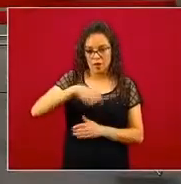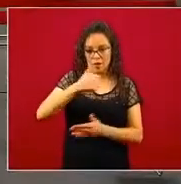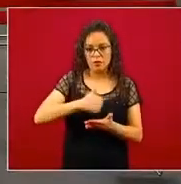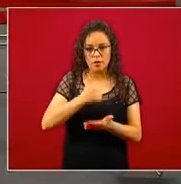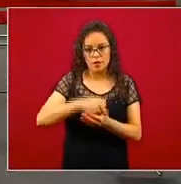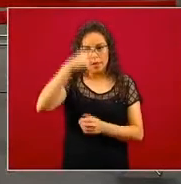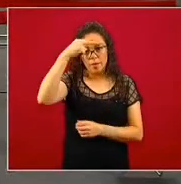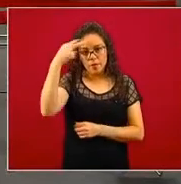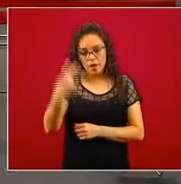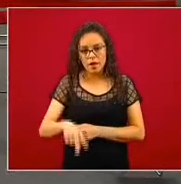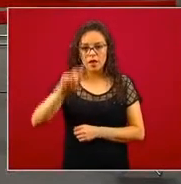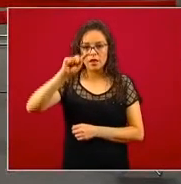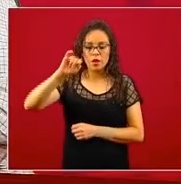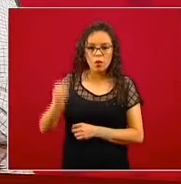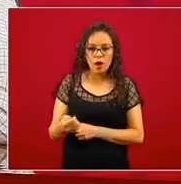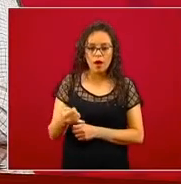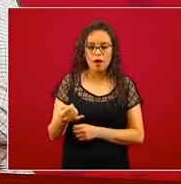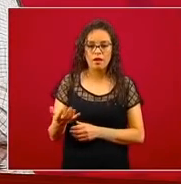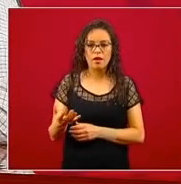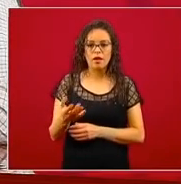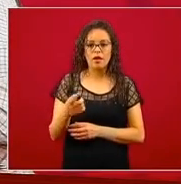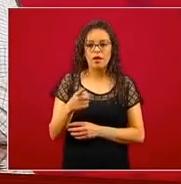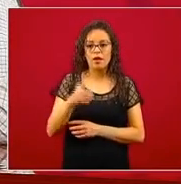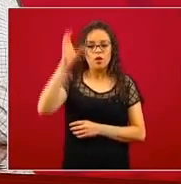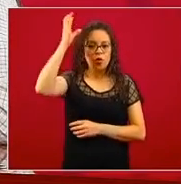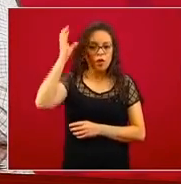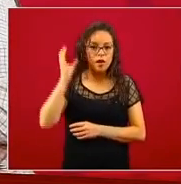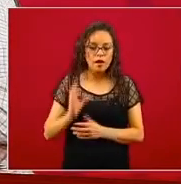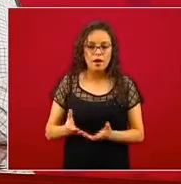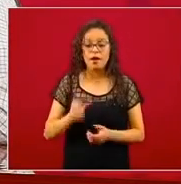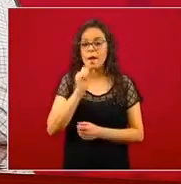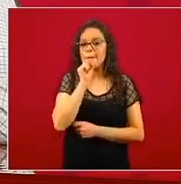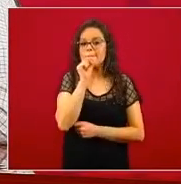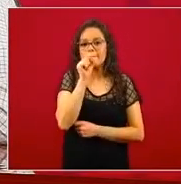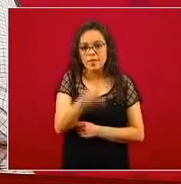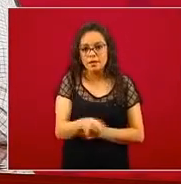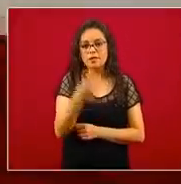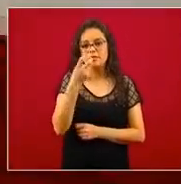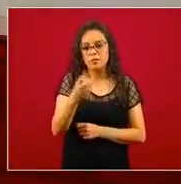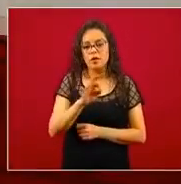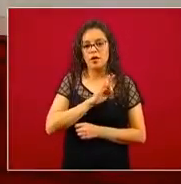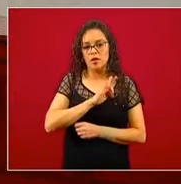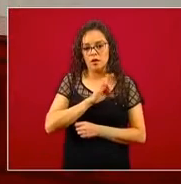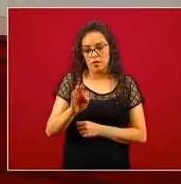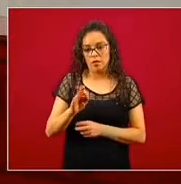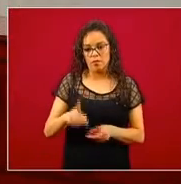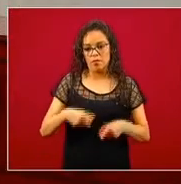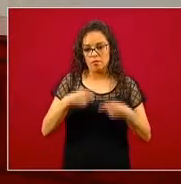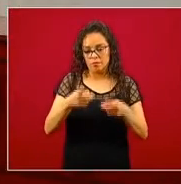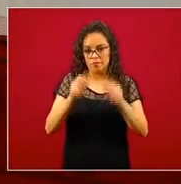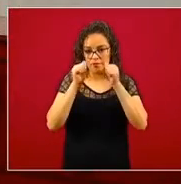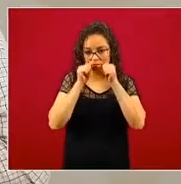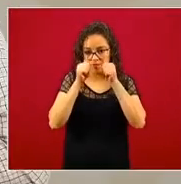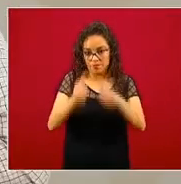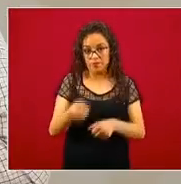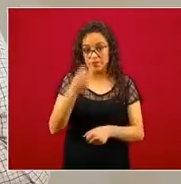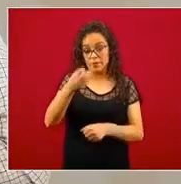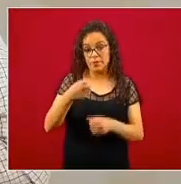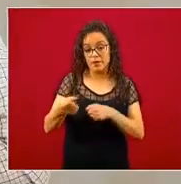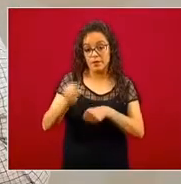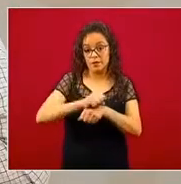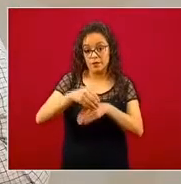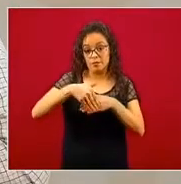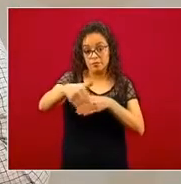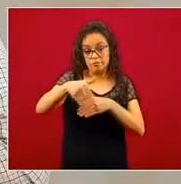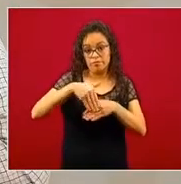our projections, it is according to our program and our preparation for healthcare assistance. So we